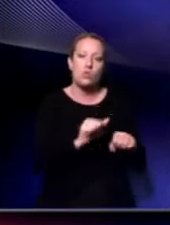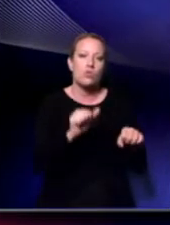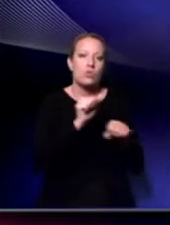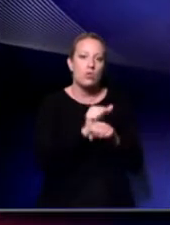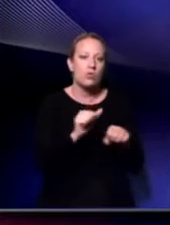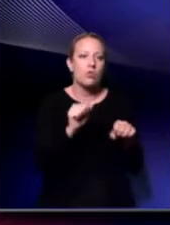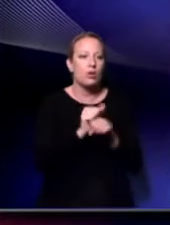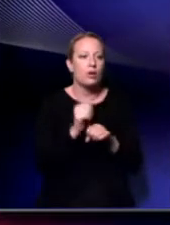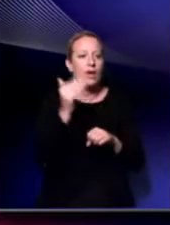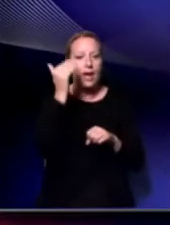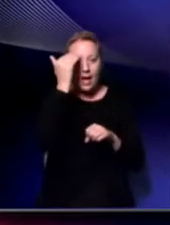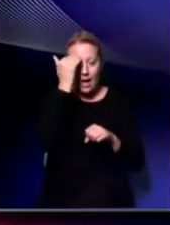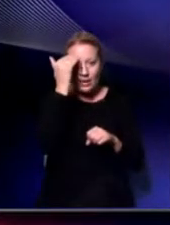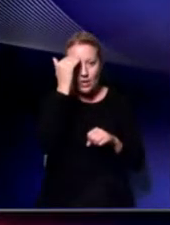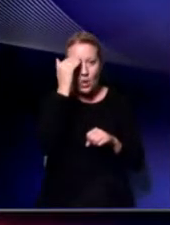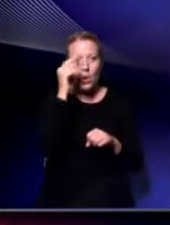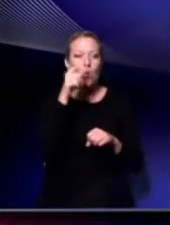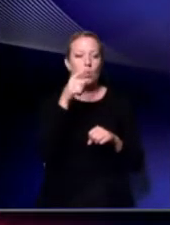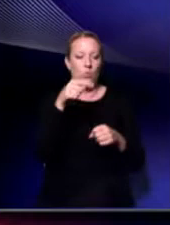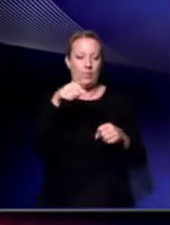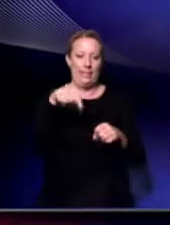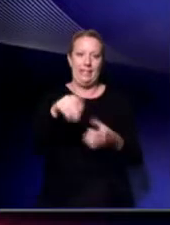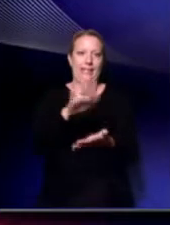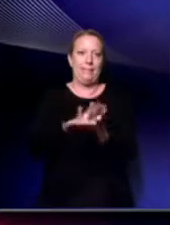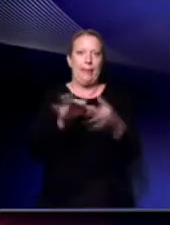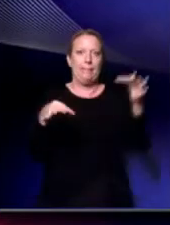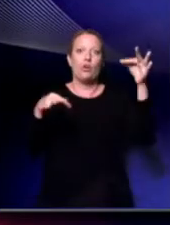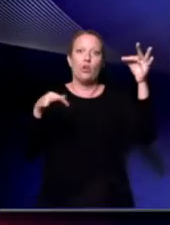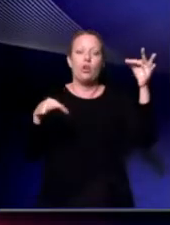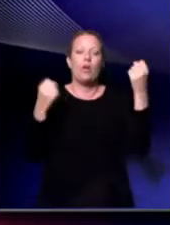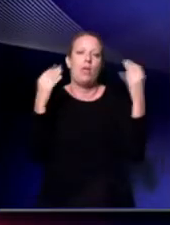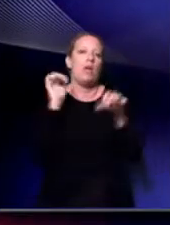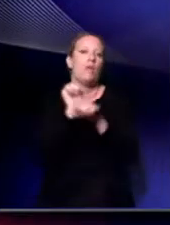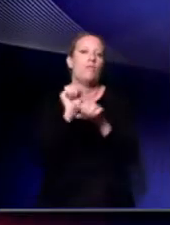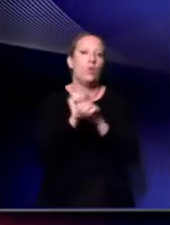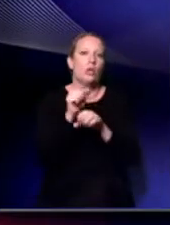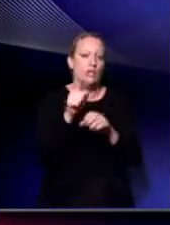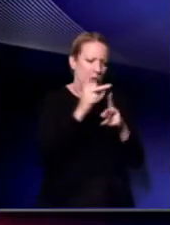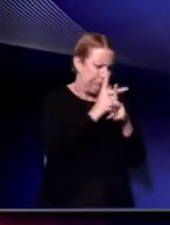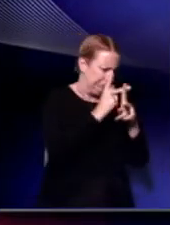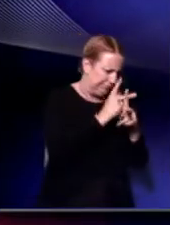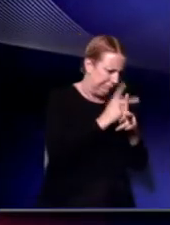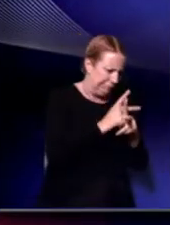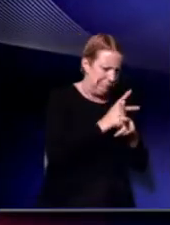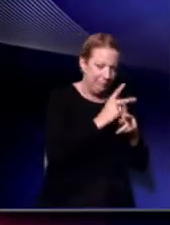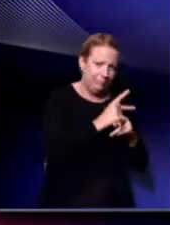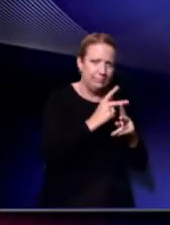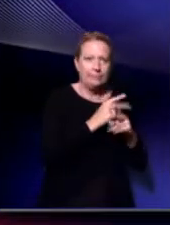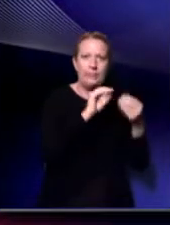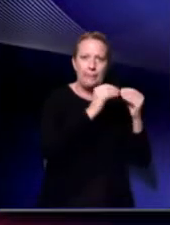is the culmination of a lot of work behind the scenes, and I really appreciate it. So we can get better clarity of